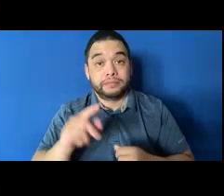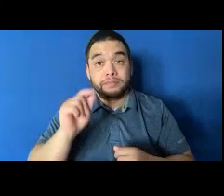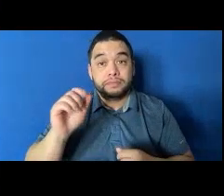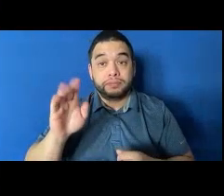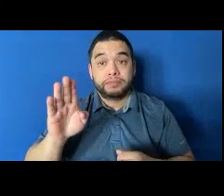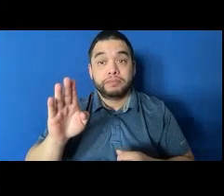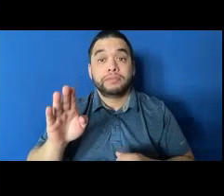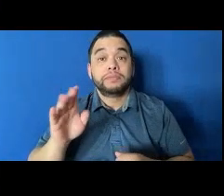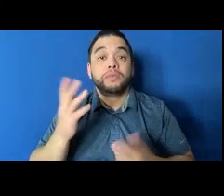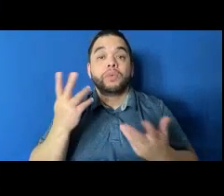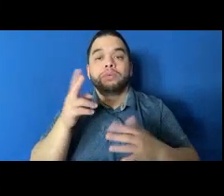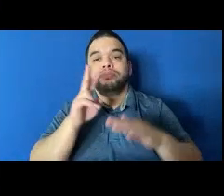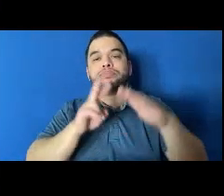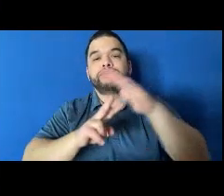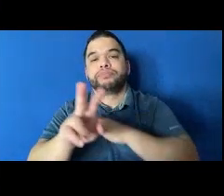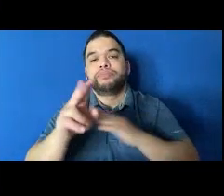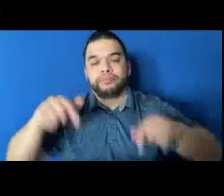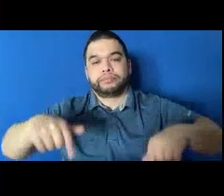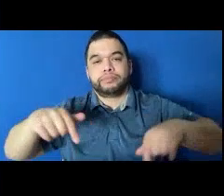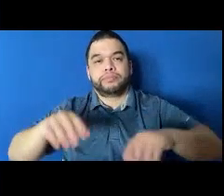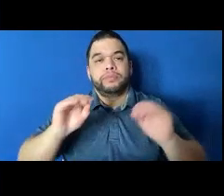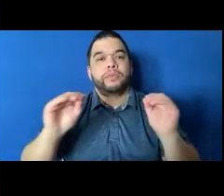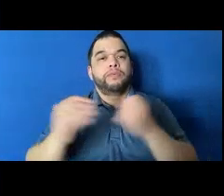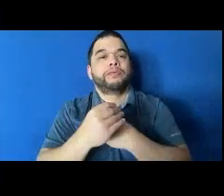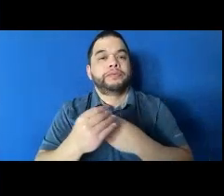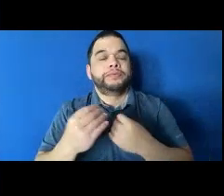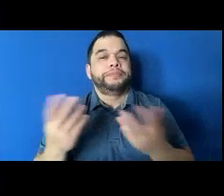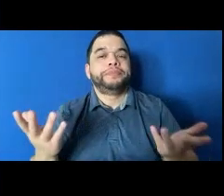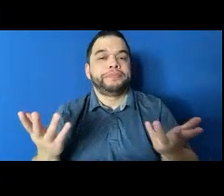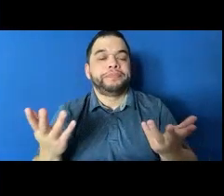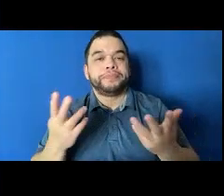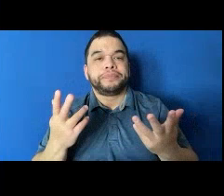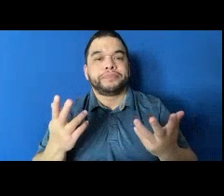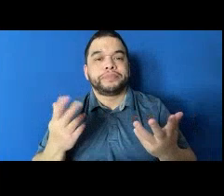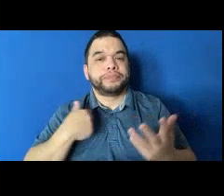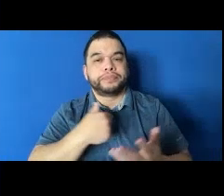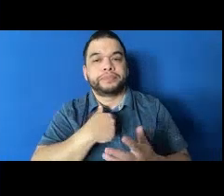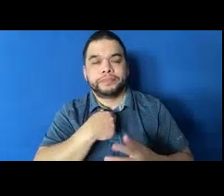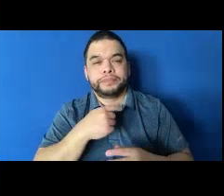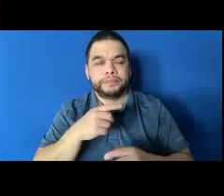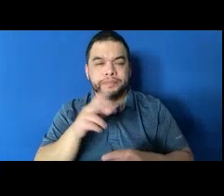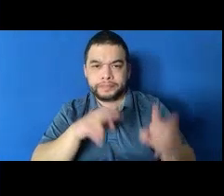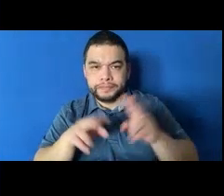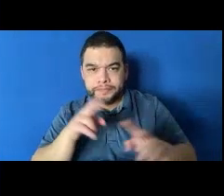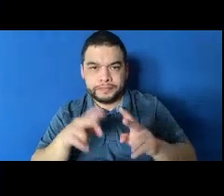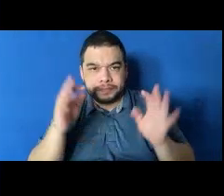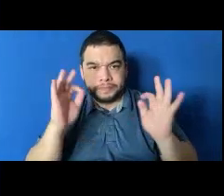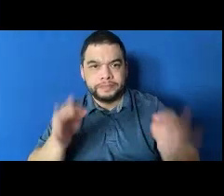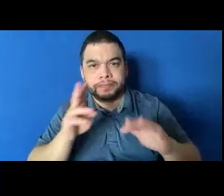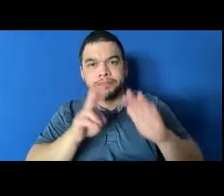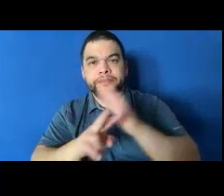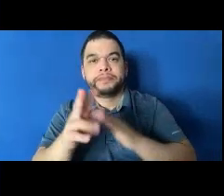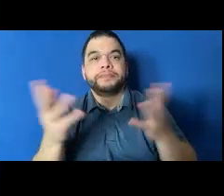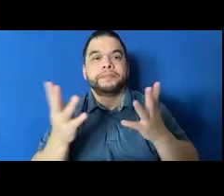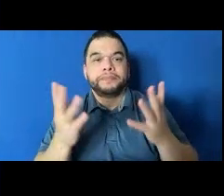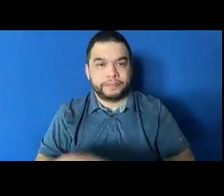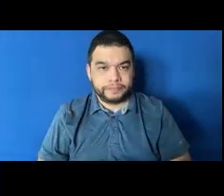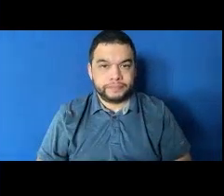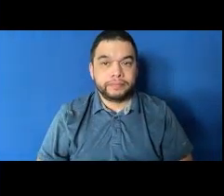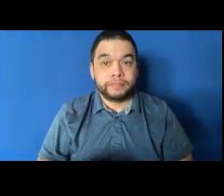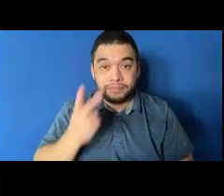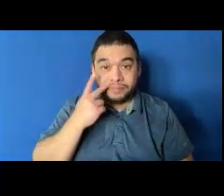forecast that our office makes. In this, we have two screens. On the right,